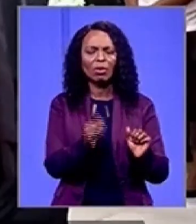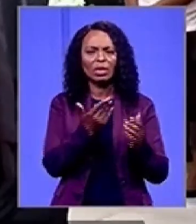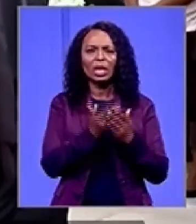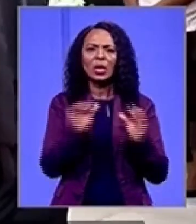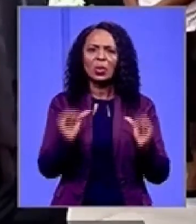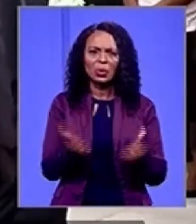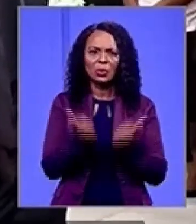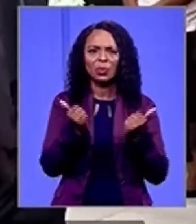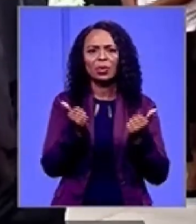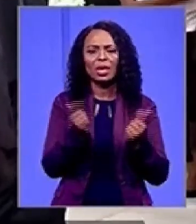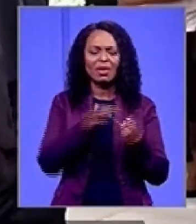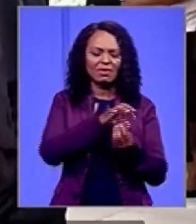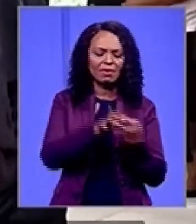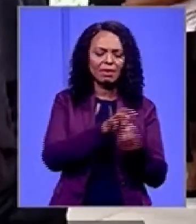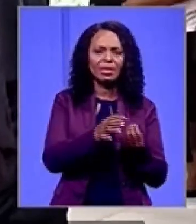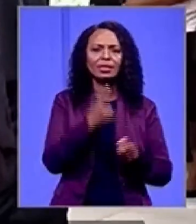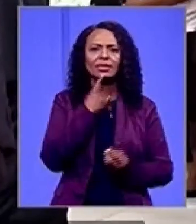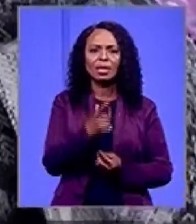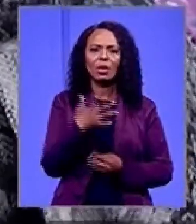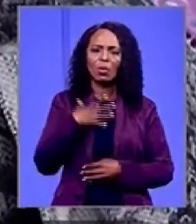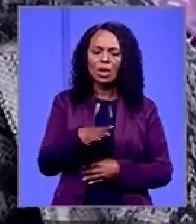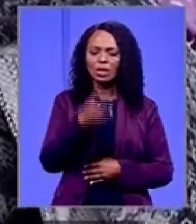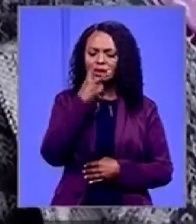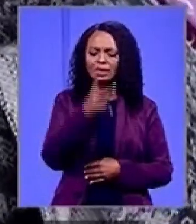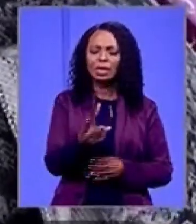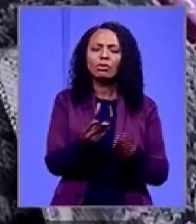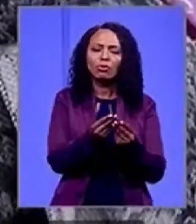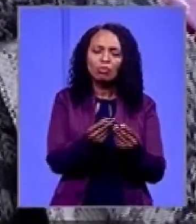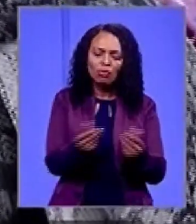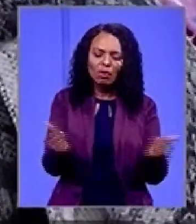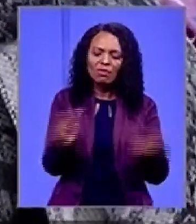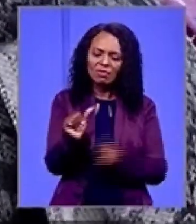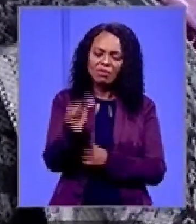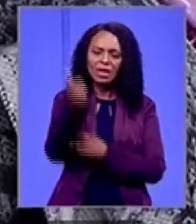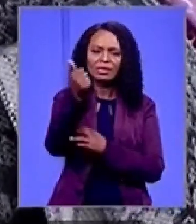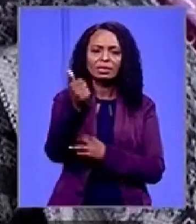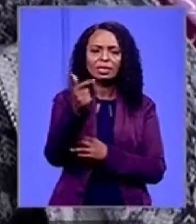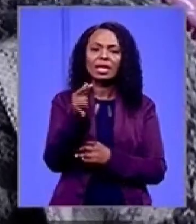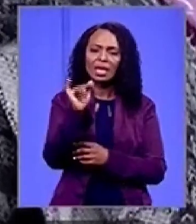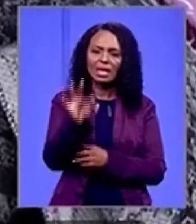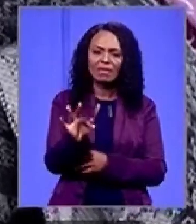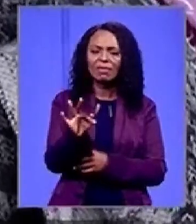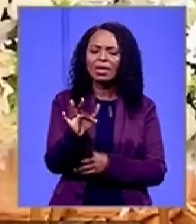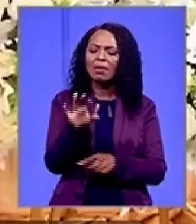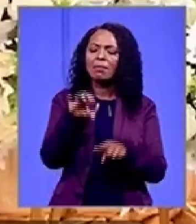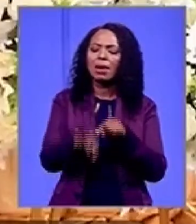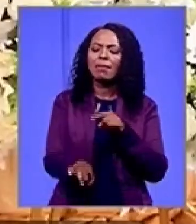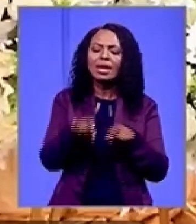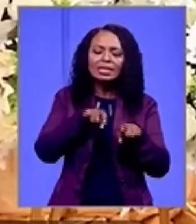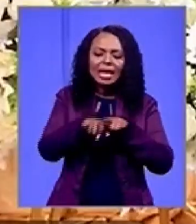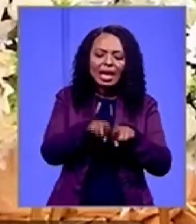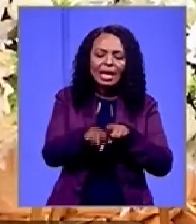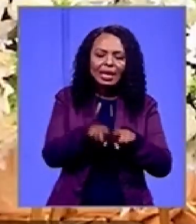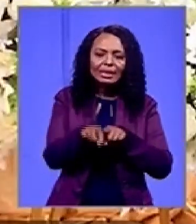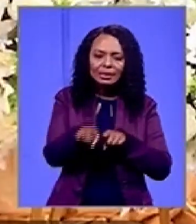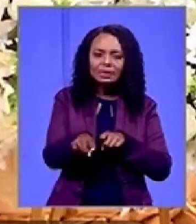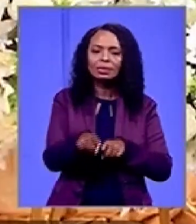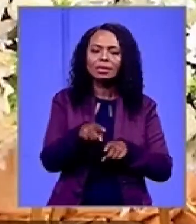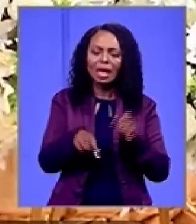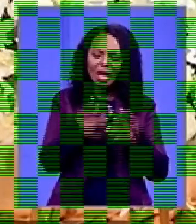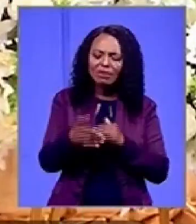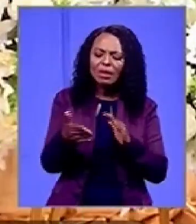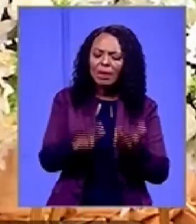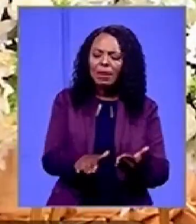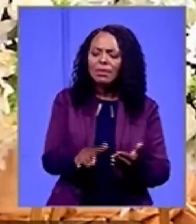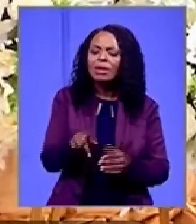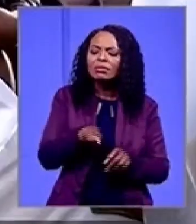ba akanya gore ba ka bo ba ile ba bona tsela ya go rarabolola bothata jo fa ba ka bo ba kgonne go bona dipoelo tsa ditlhatlhobo tsa morago ga loso lwa bana ba